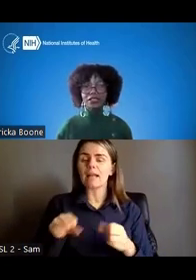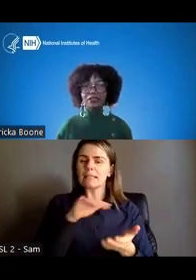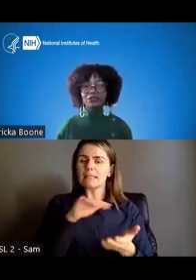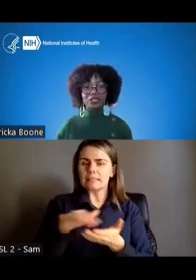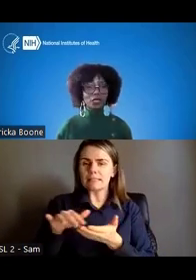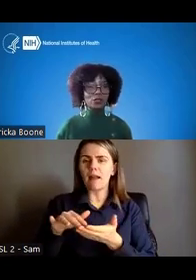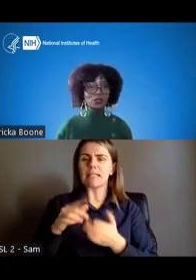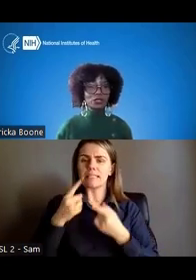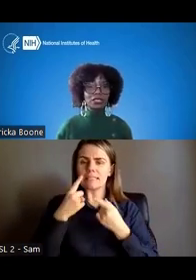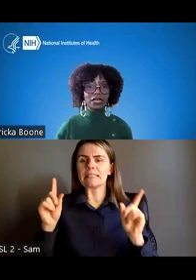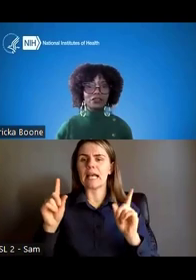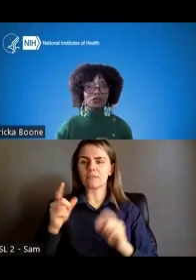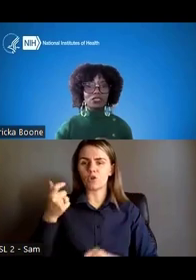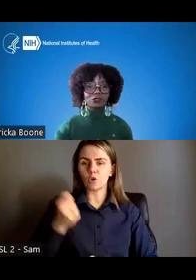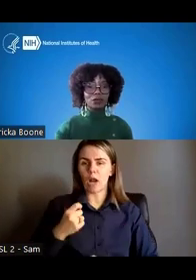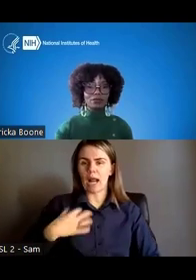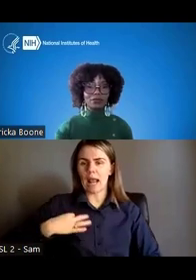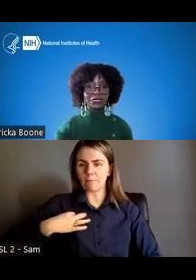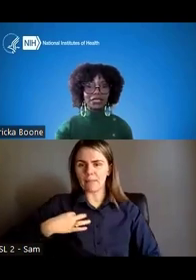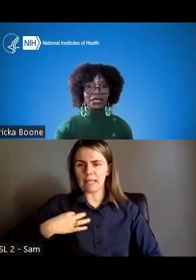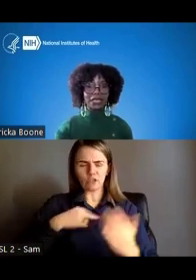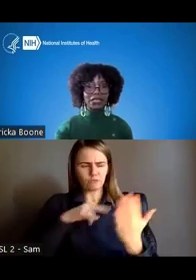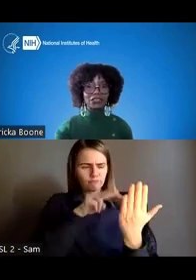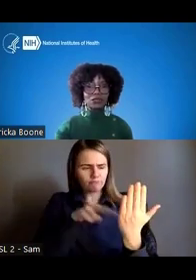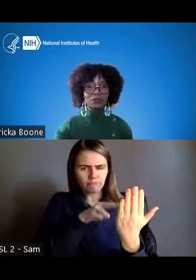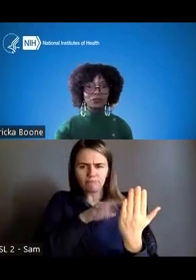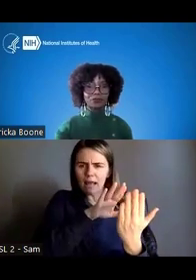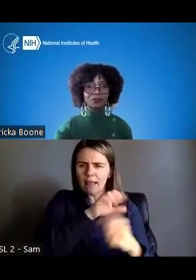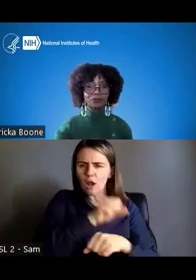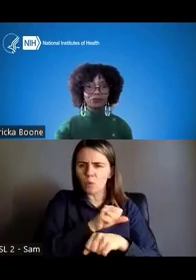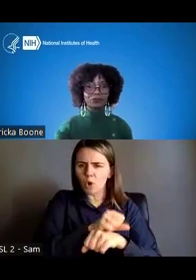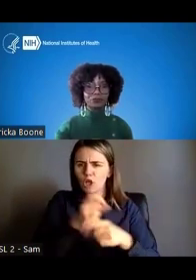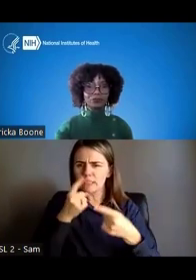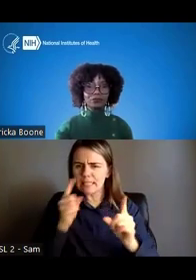the latest in funding opportunity announcements from NIH.